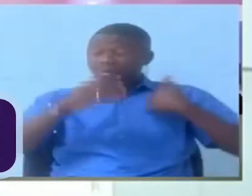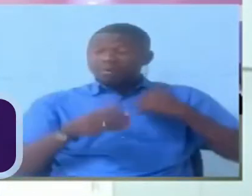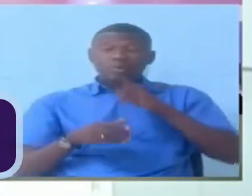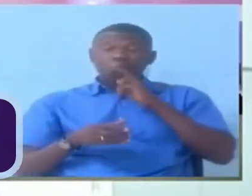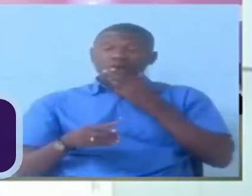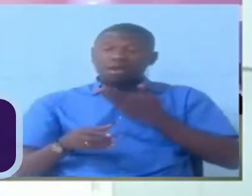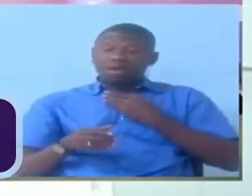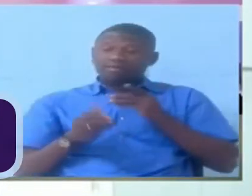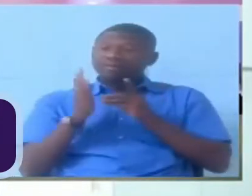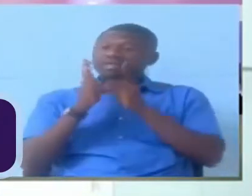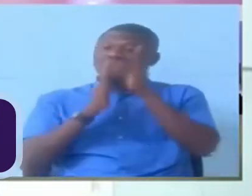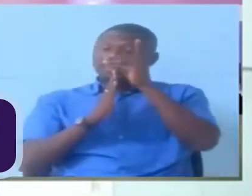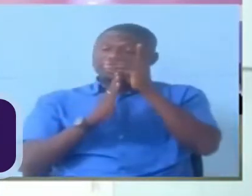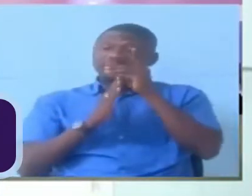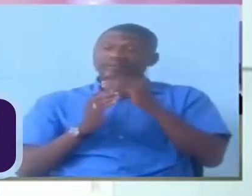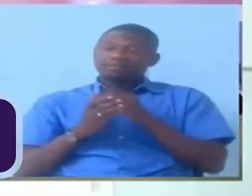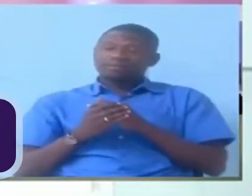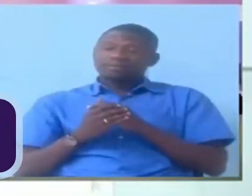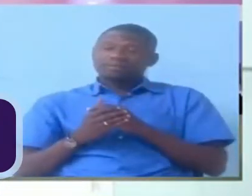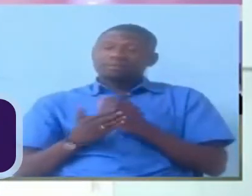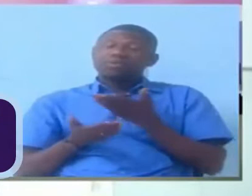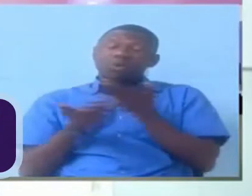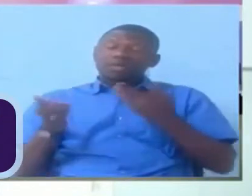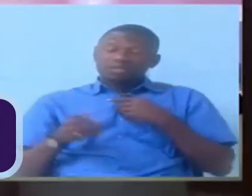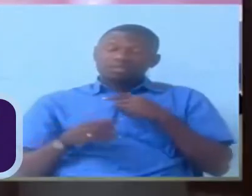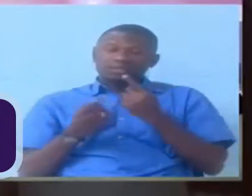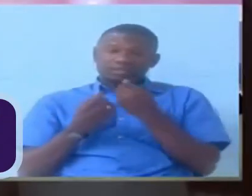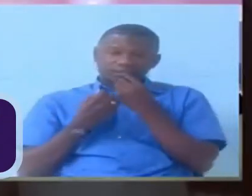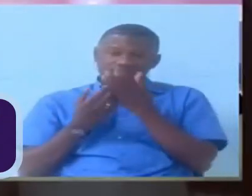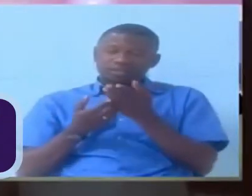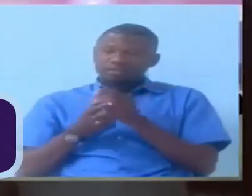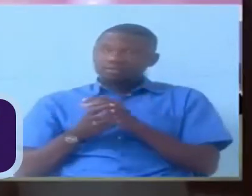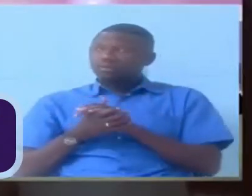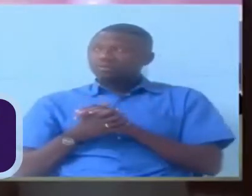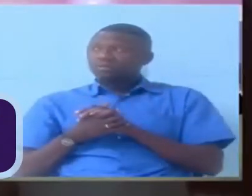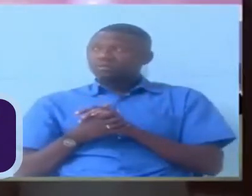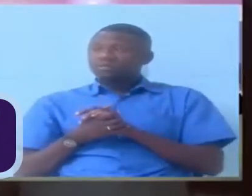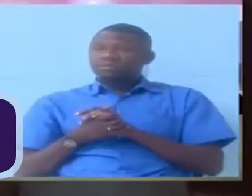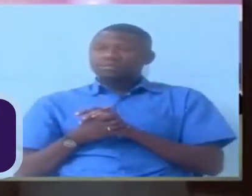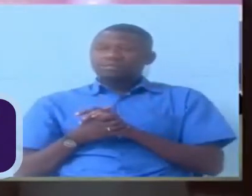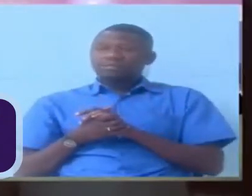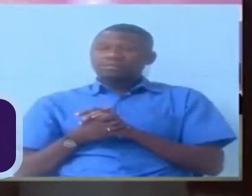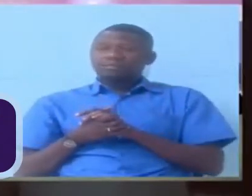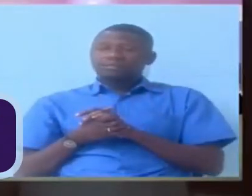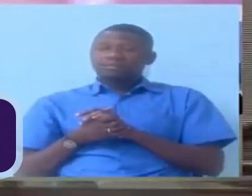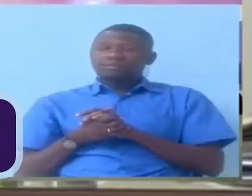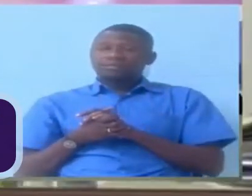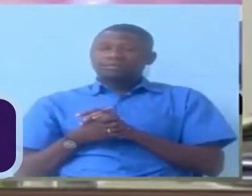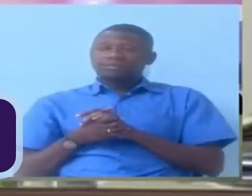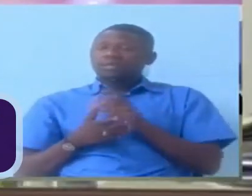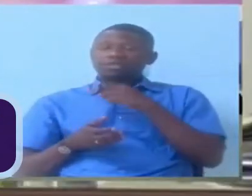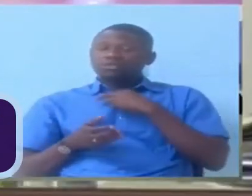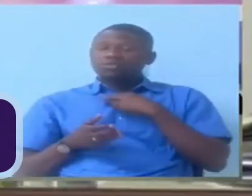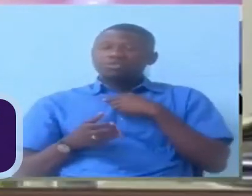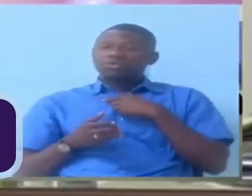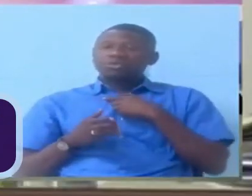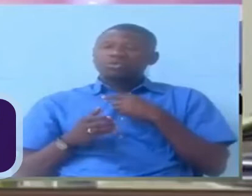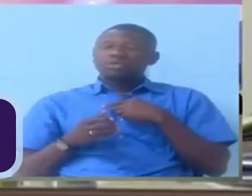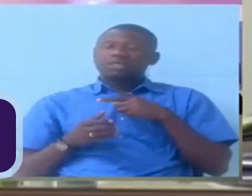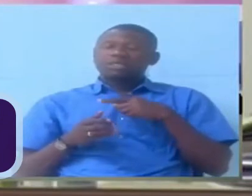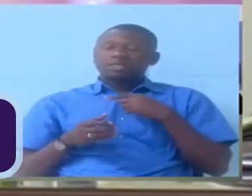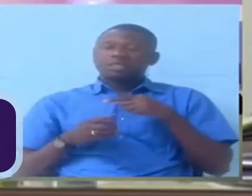Yalo londo nying it have bonding it have wutuno la for instance in the army do ko nyinka